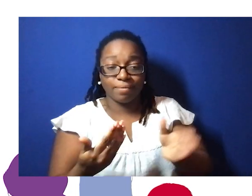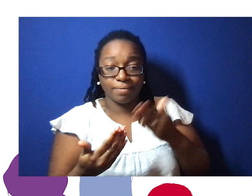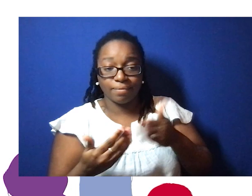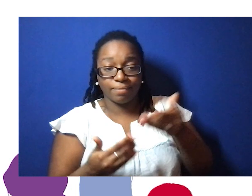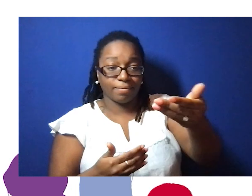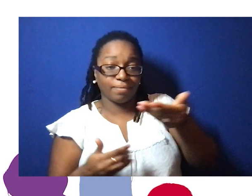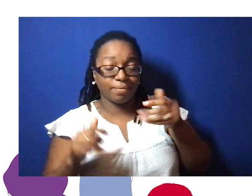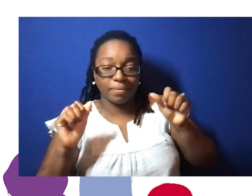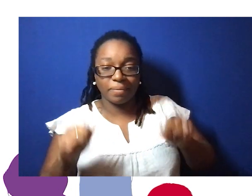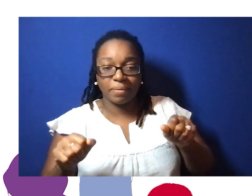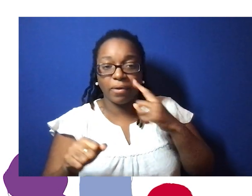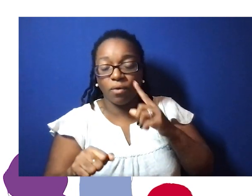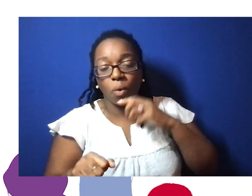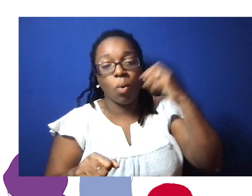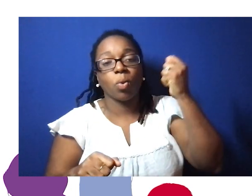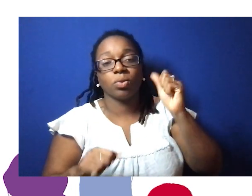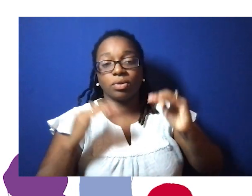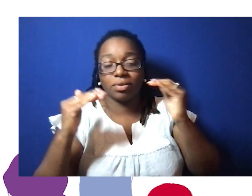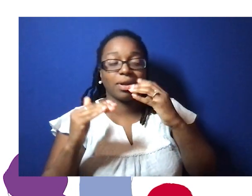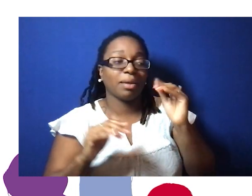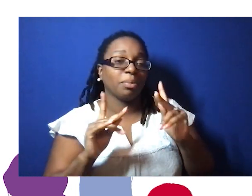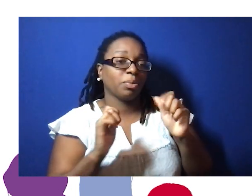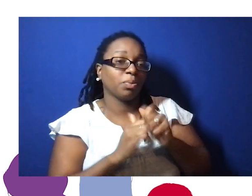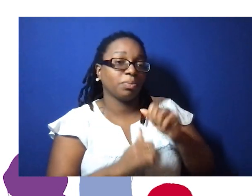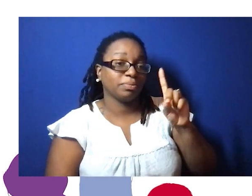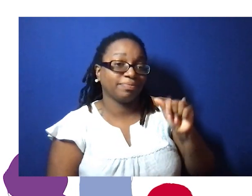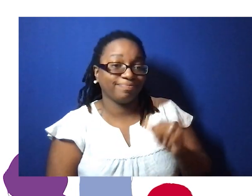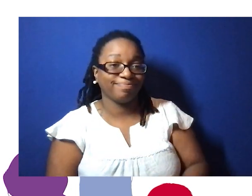as easy and welcoming as possible for older adults and people with disabilities.